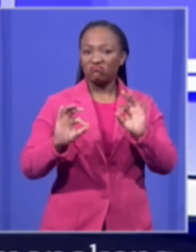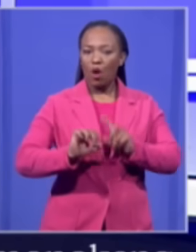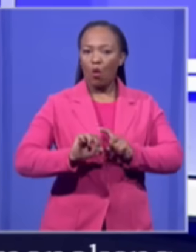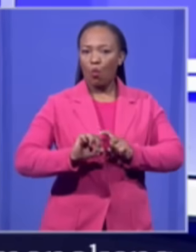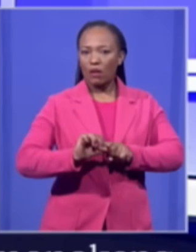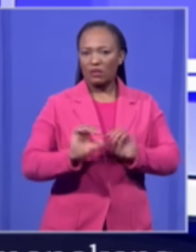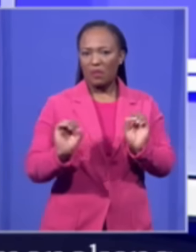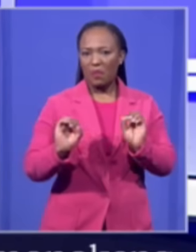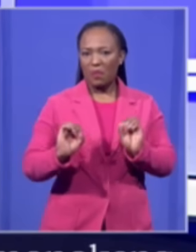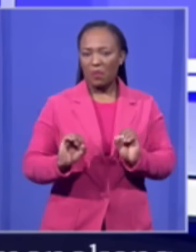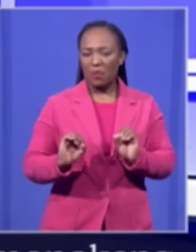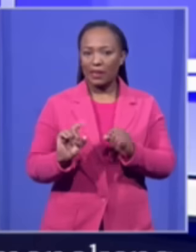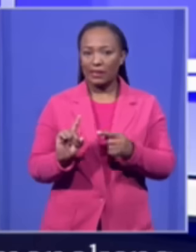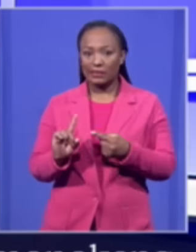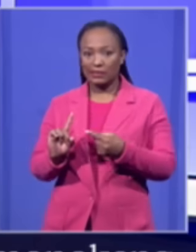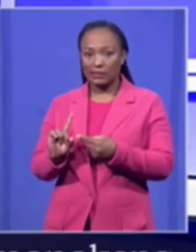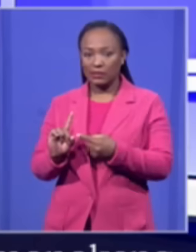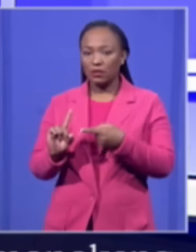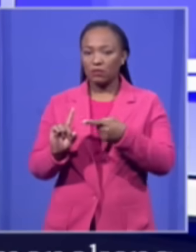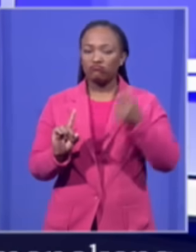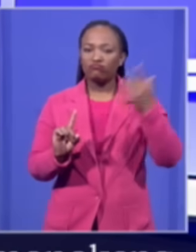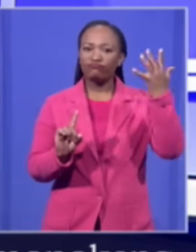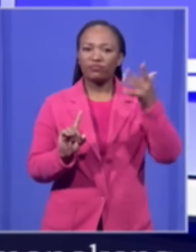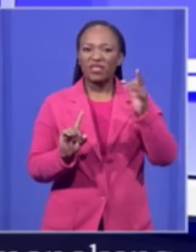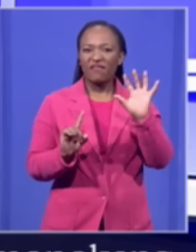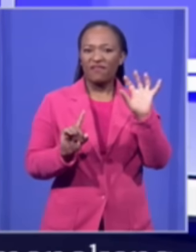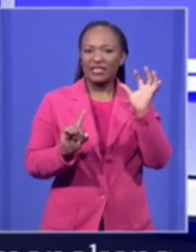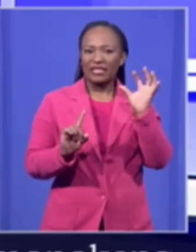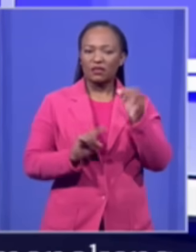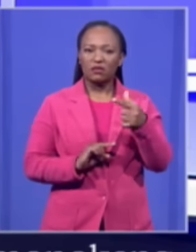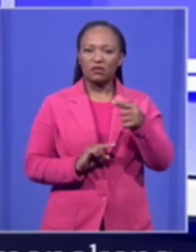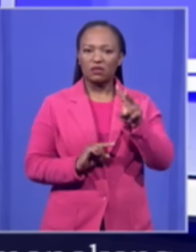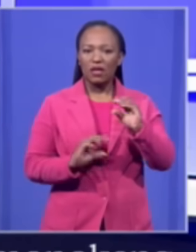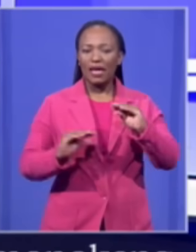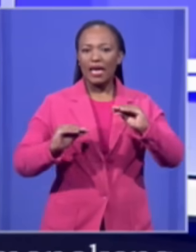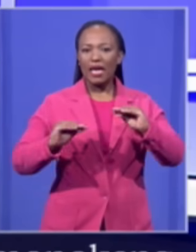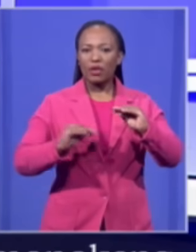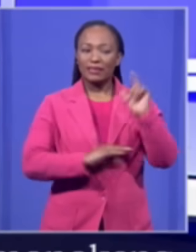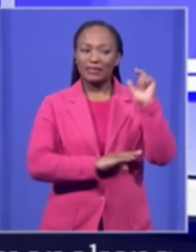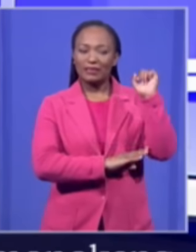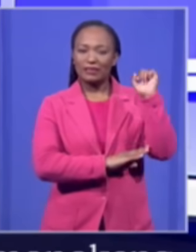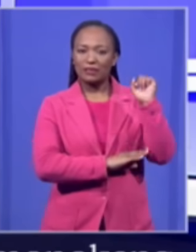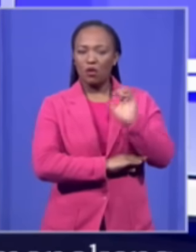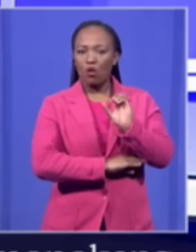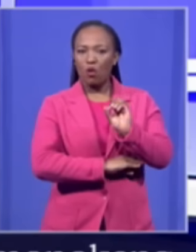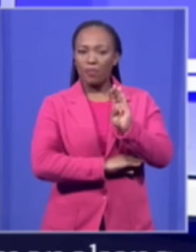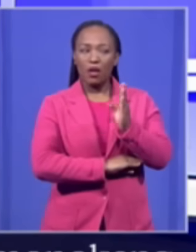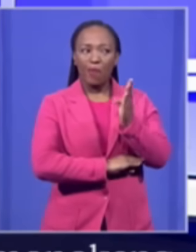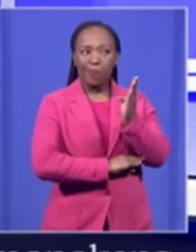bomapimpana. Kwagube e ne e le sebuisegolo kwa Free State G20 Education Indaba kwa Bloemfontein.